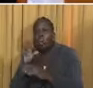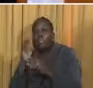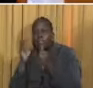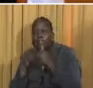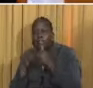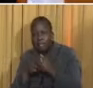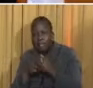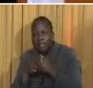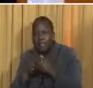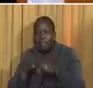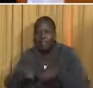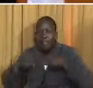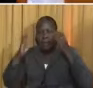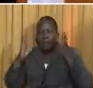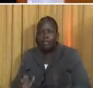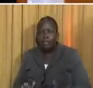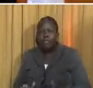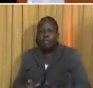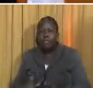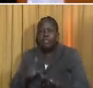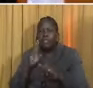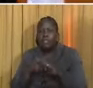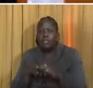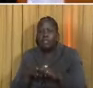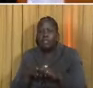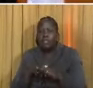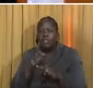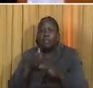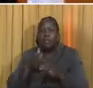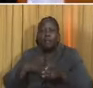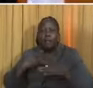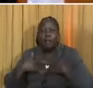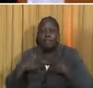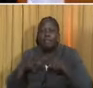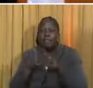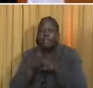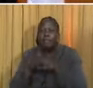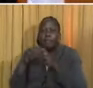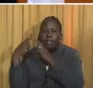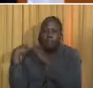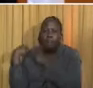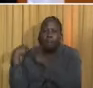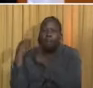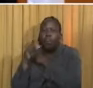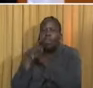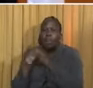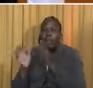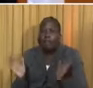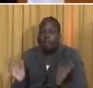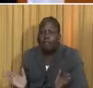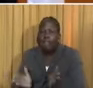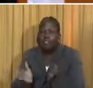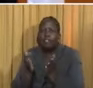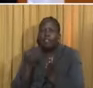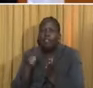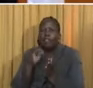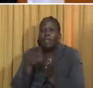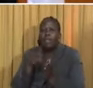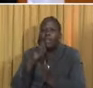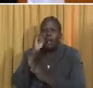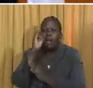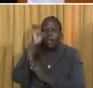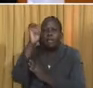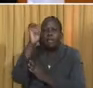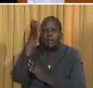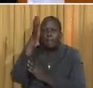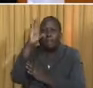6 members. For the conduct and regulation of business and affairs of IBC, Section 8 of